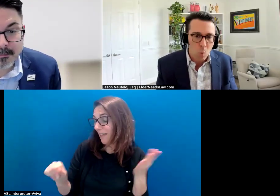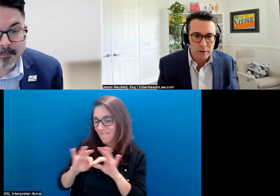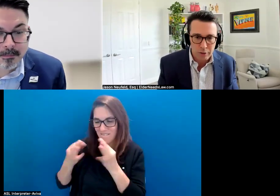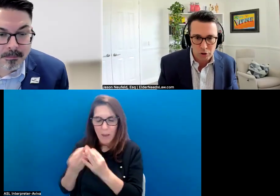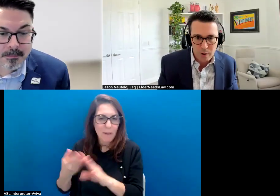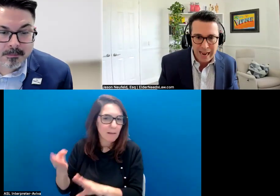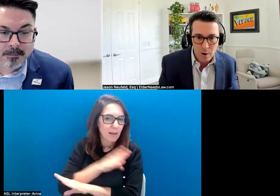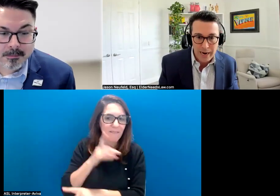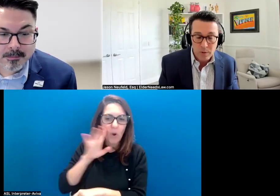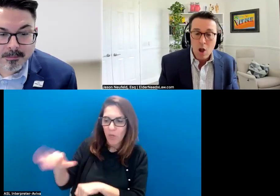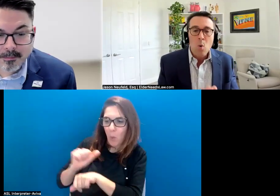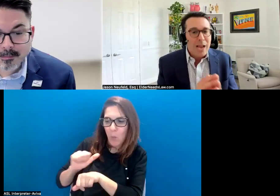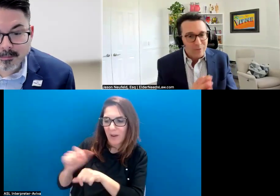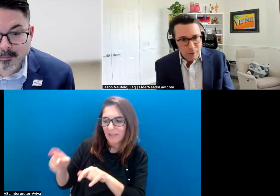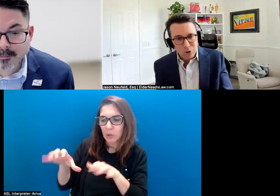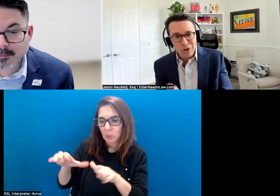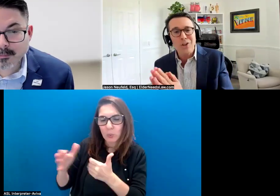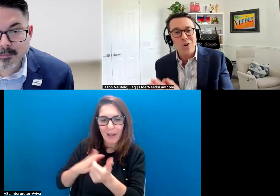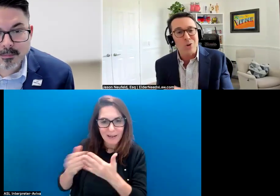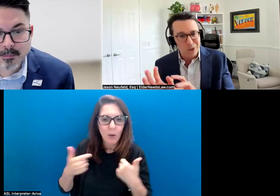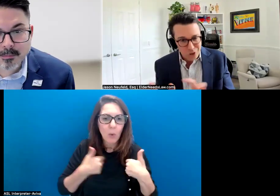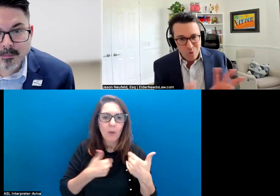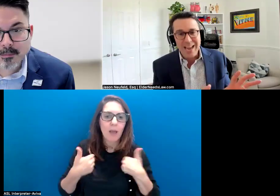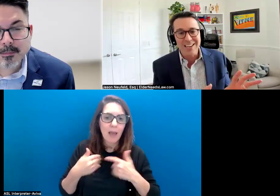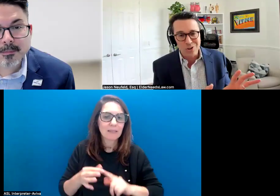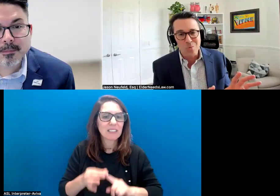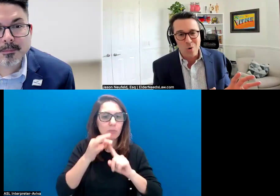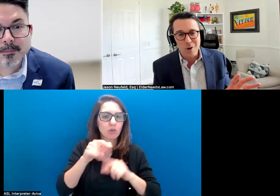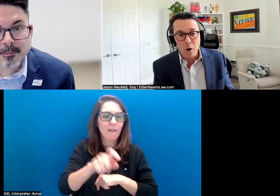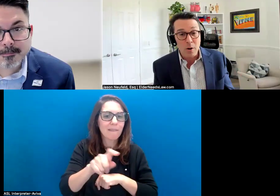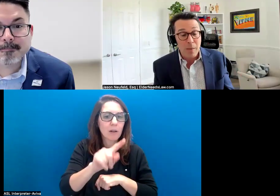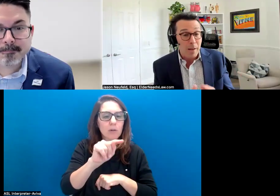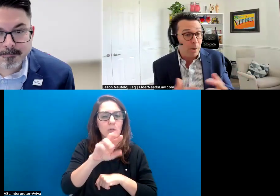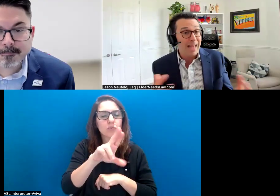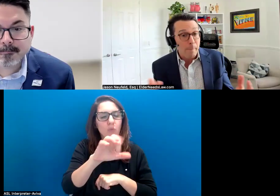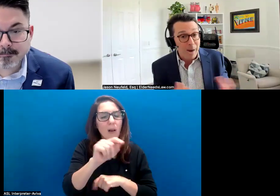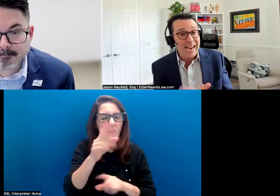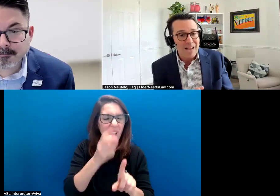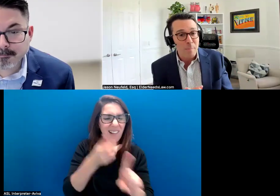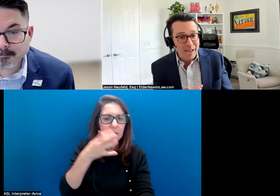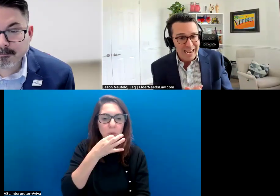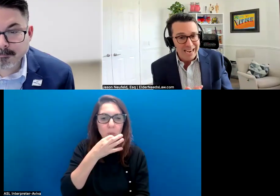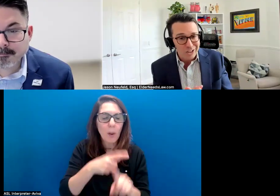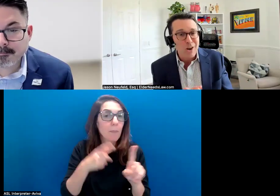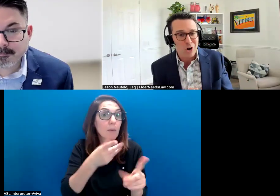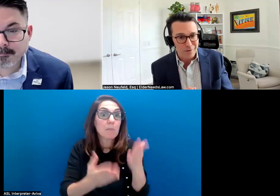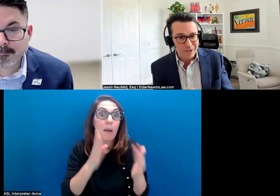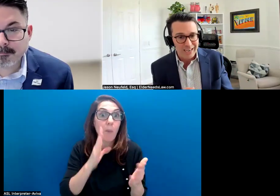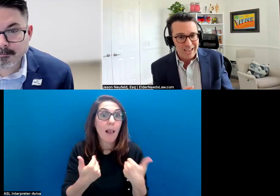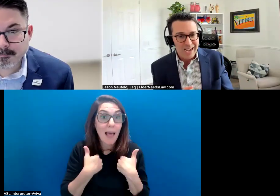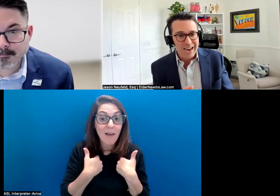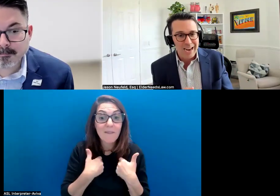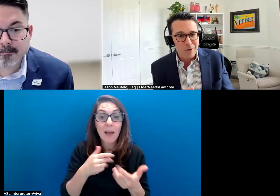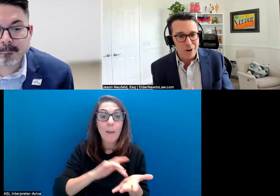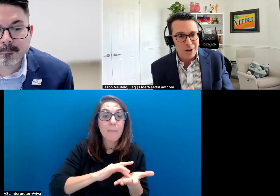advance for the work that they're doing anyway. We have special needs trusts, where I think we'll get into more in a moment, but that might have a Medicaid estate recovery